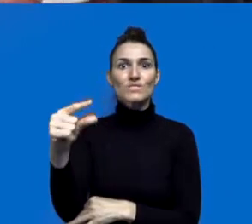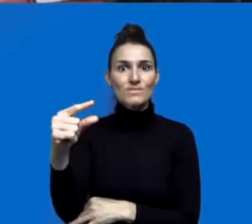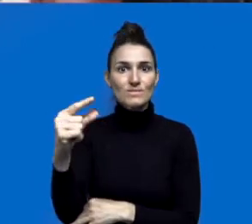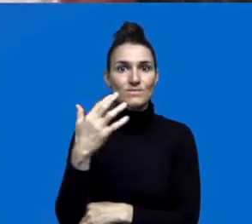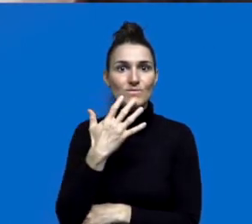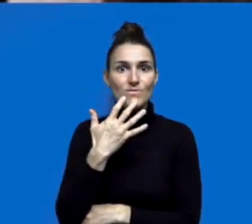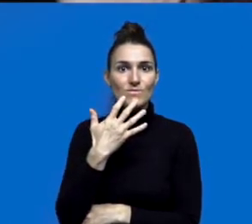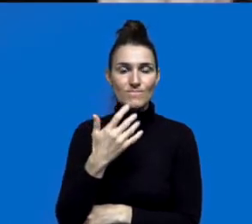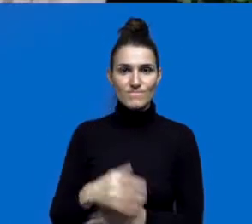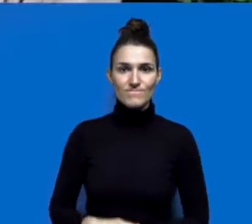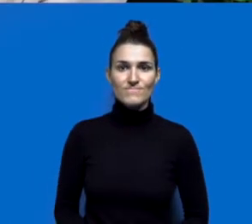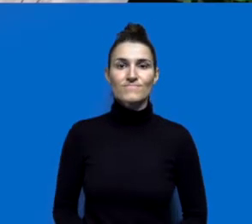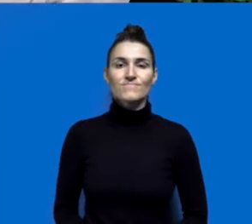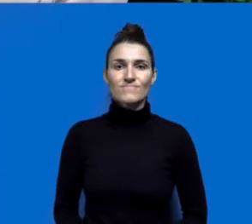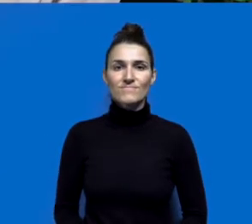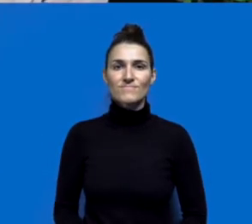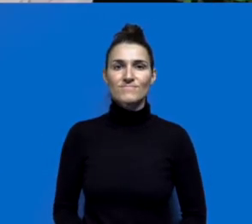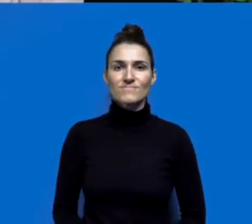green fishing rod.